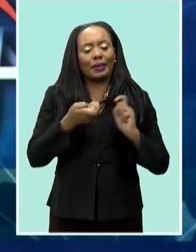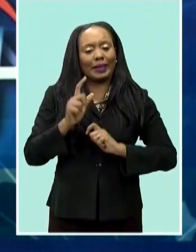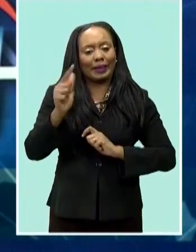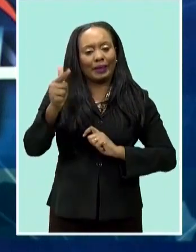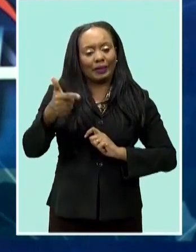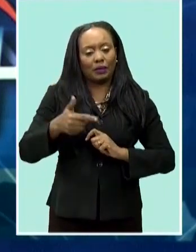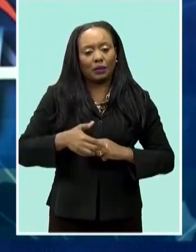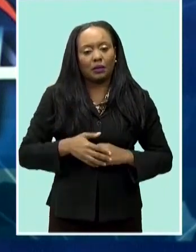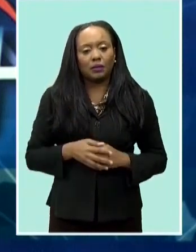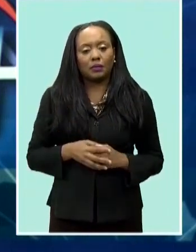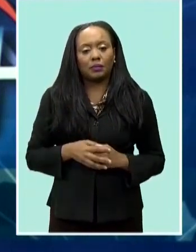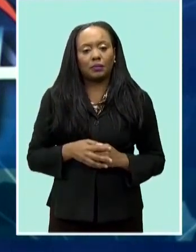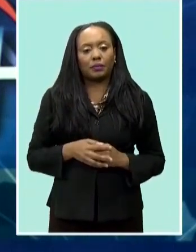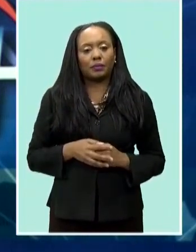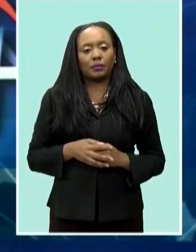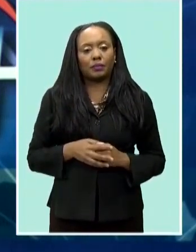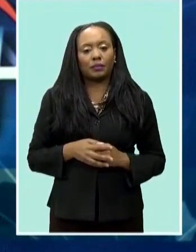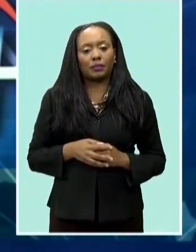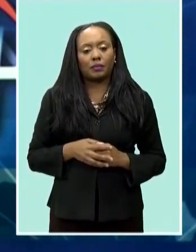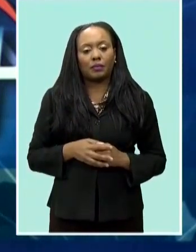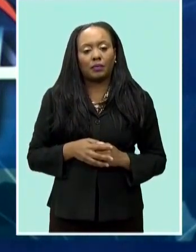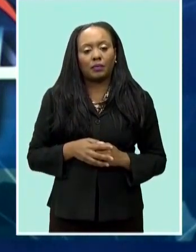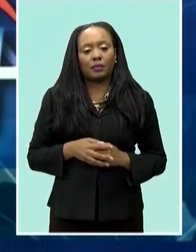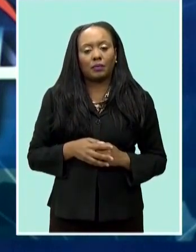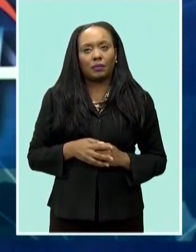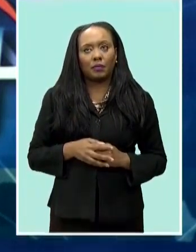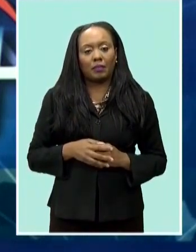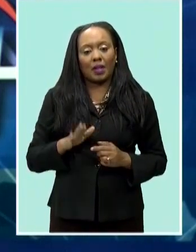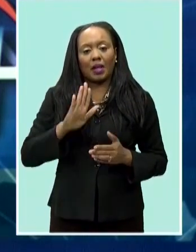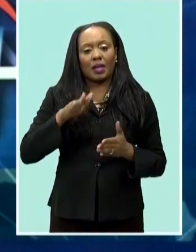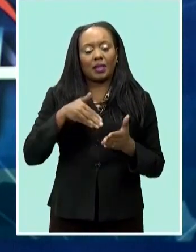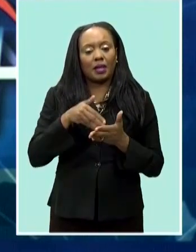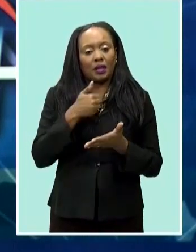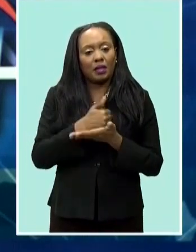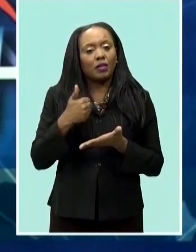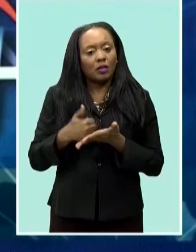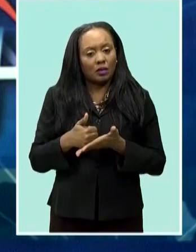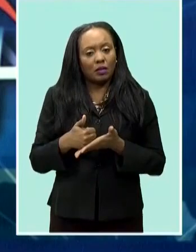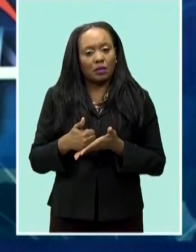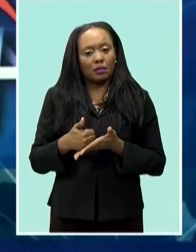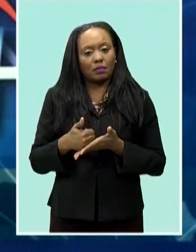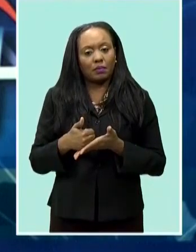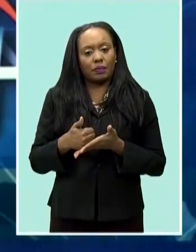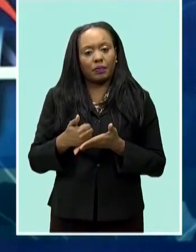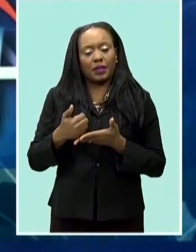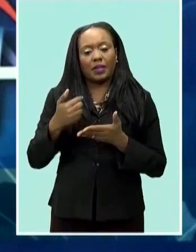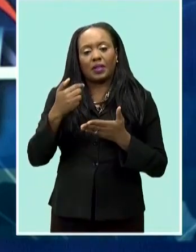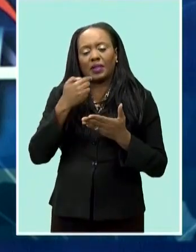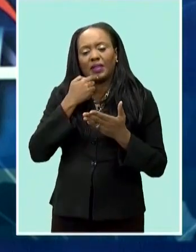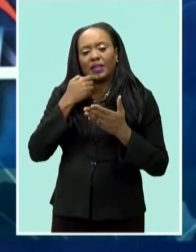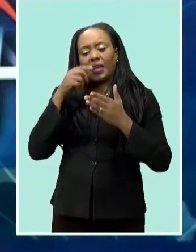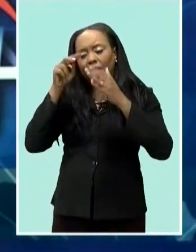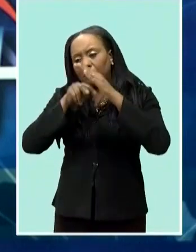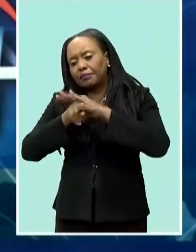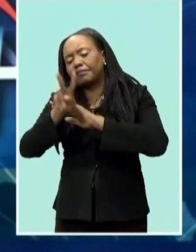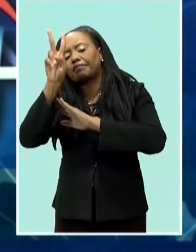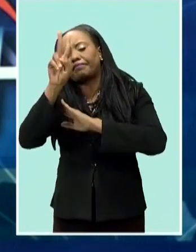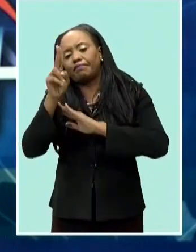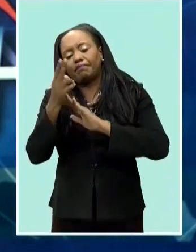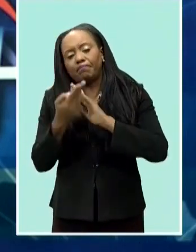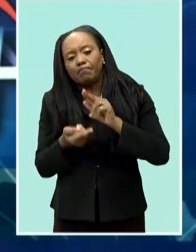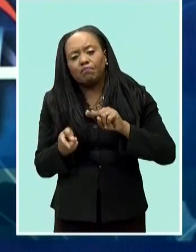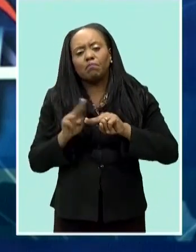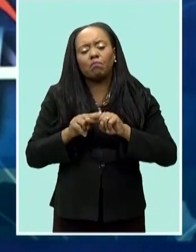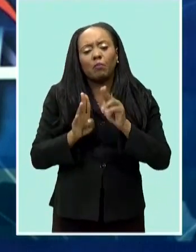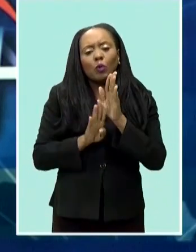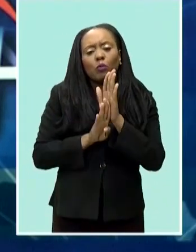in our news. Well, the Central Bank of Barbados is maintaining a projection of slight growth for the Barbados economy for